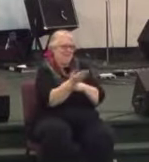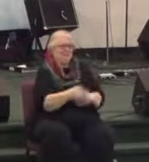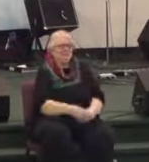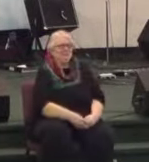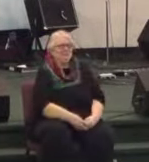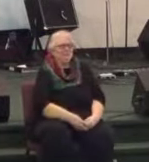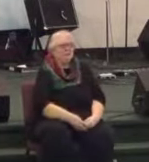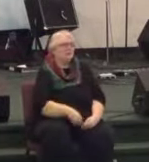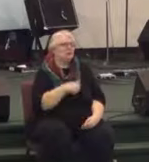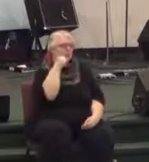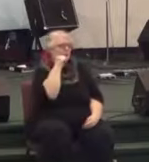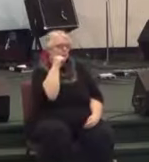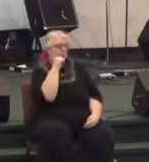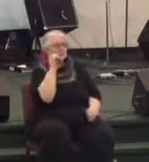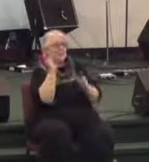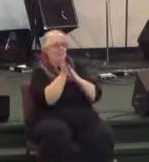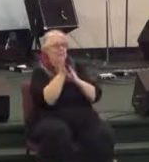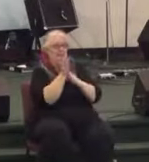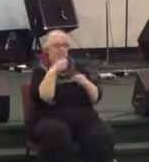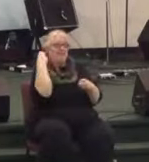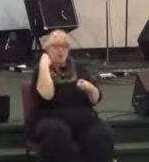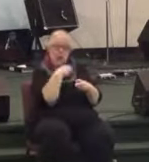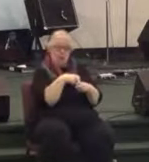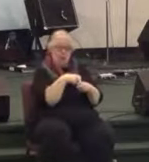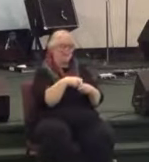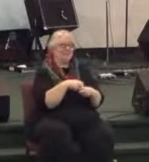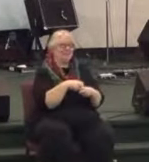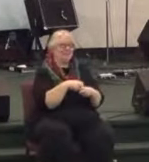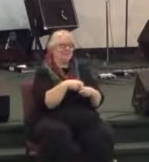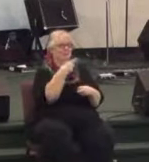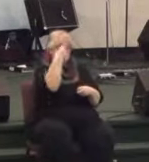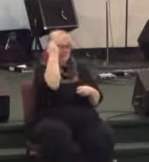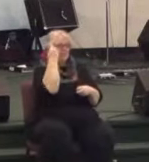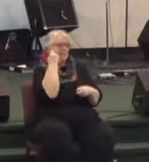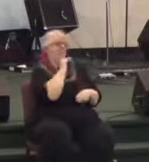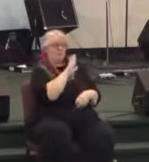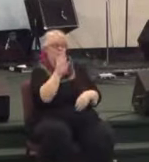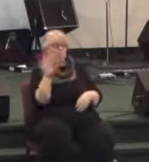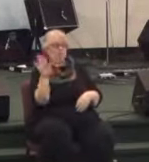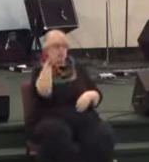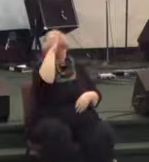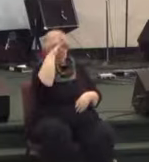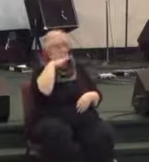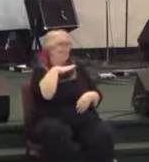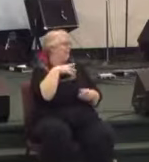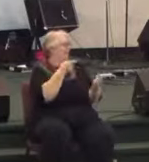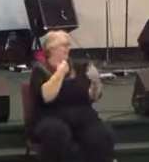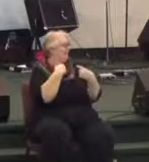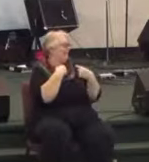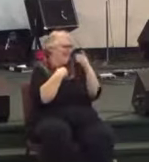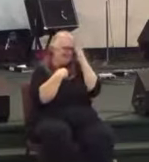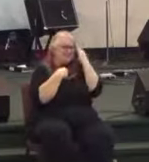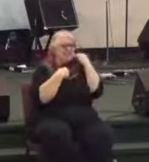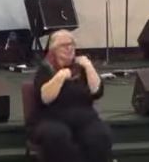And girls, you ought to be clapping really hard. Because that was your man that was there. And if